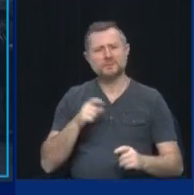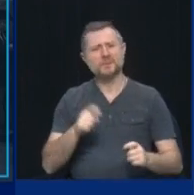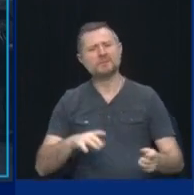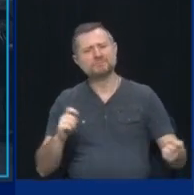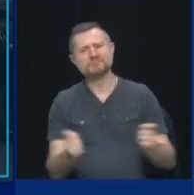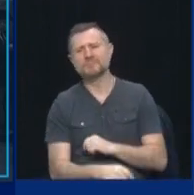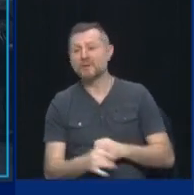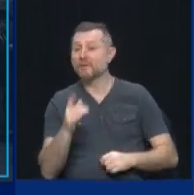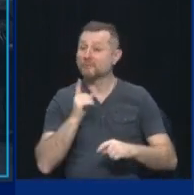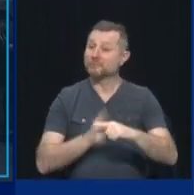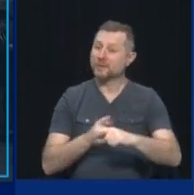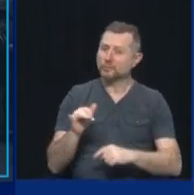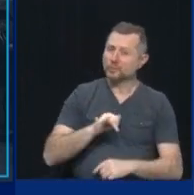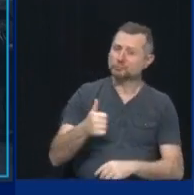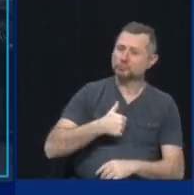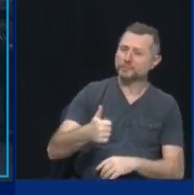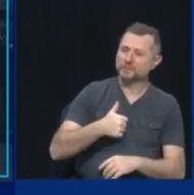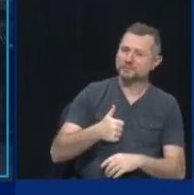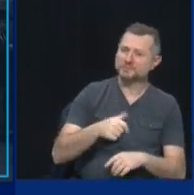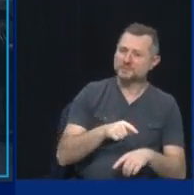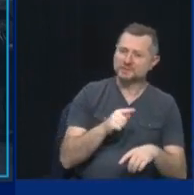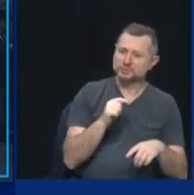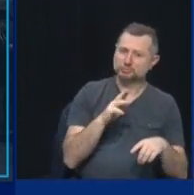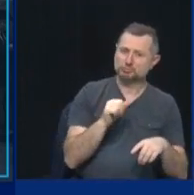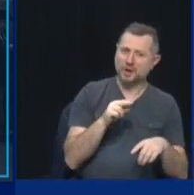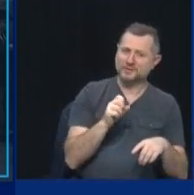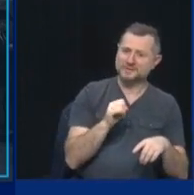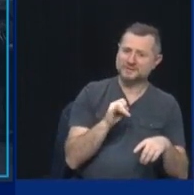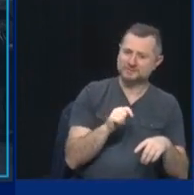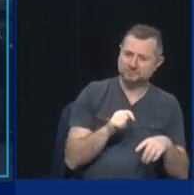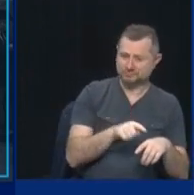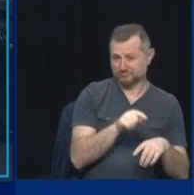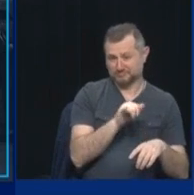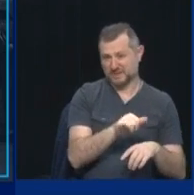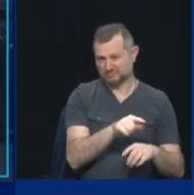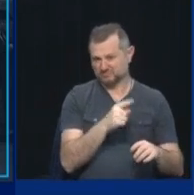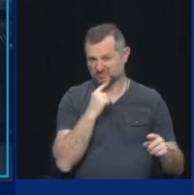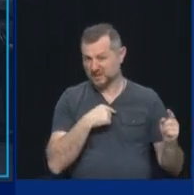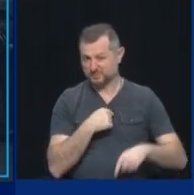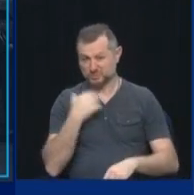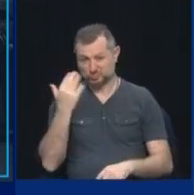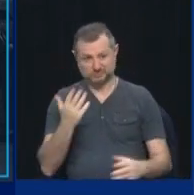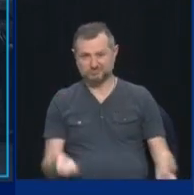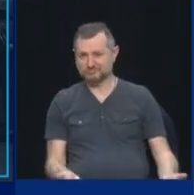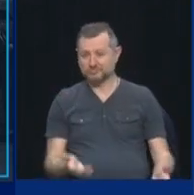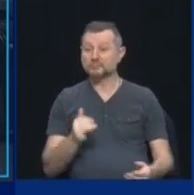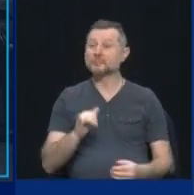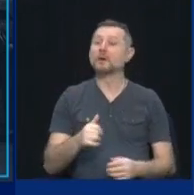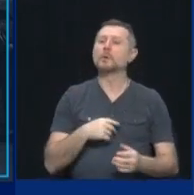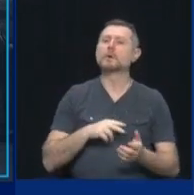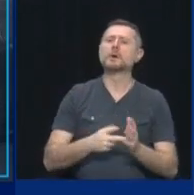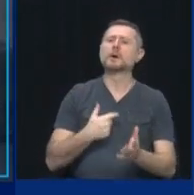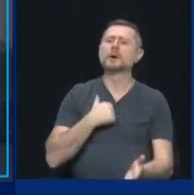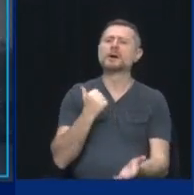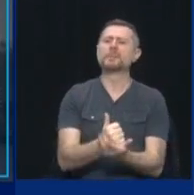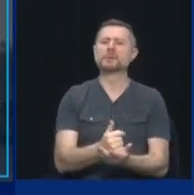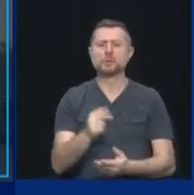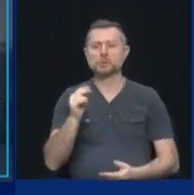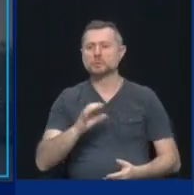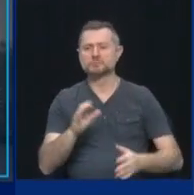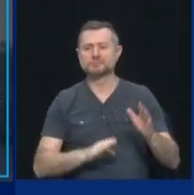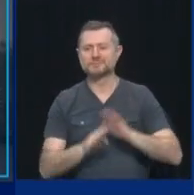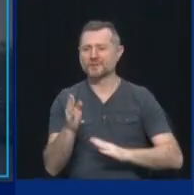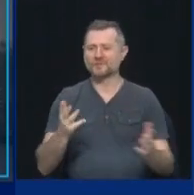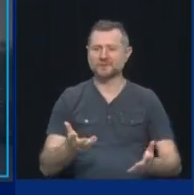we're here to talk about today. What made New York City and New York State was the